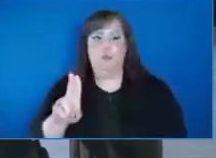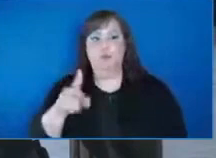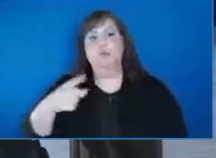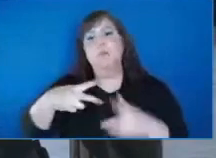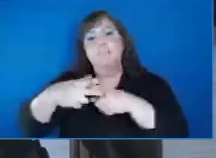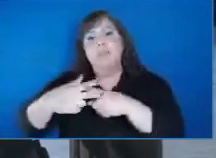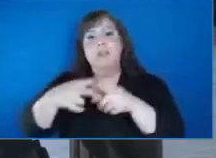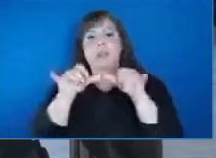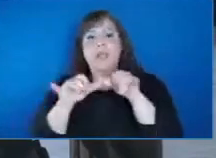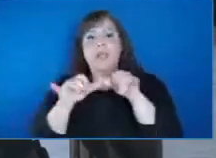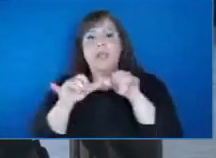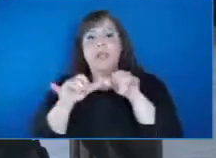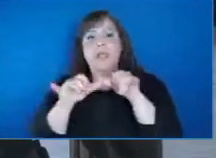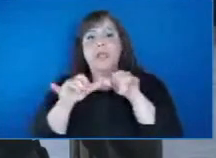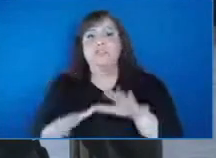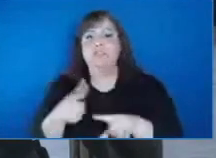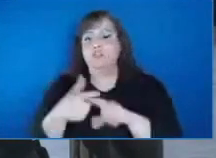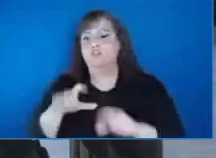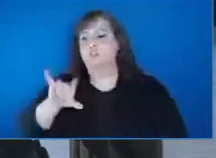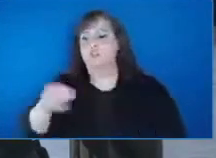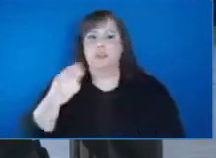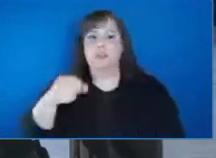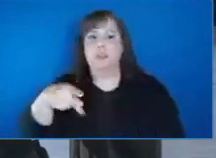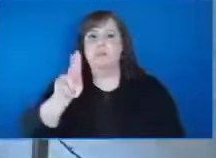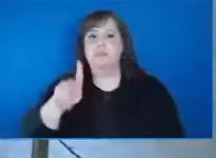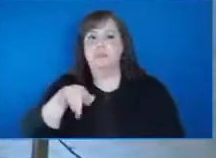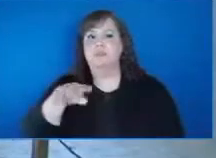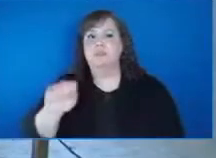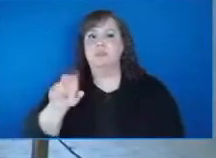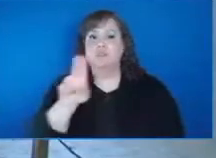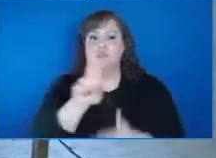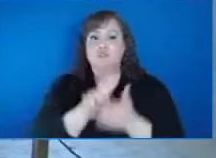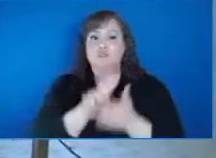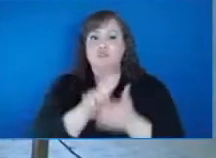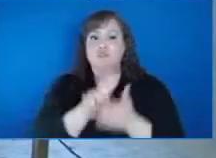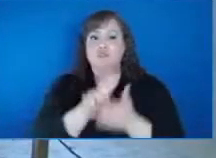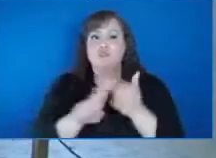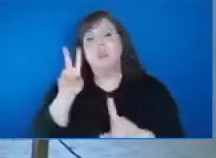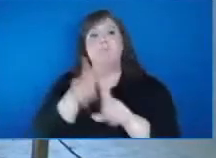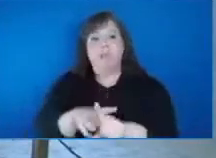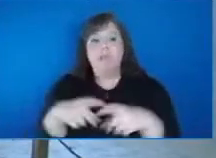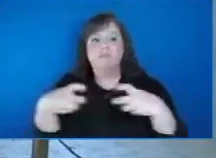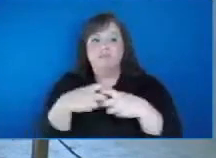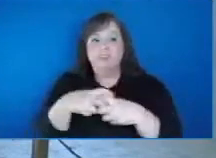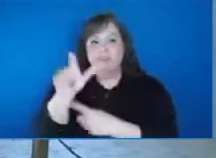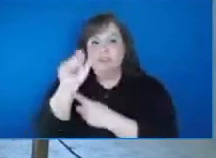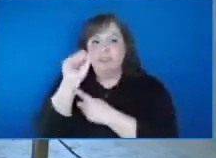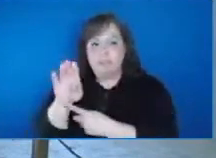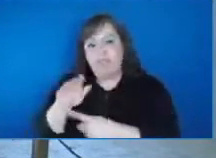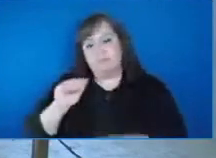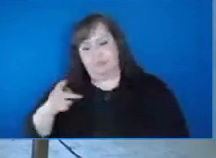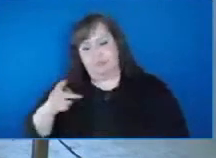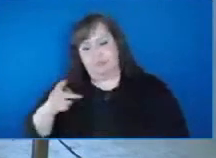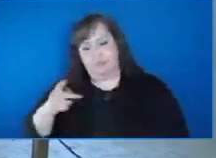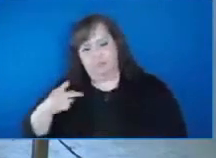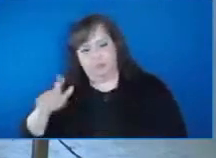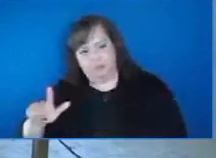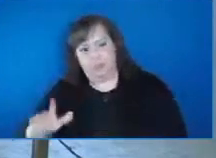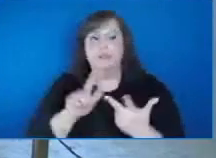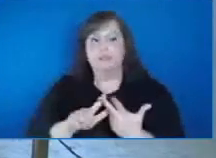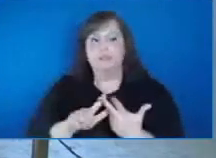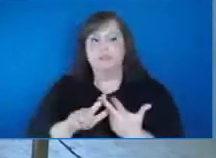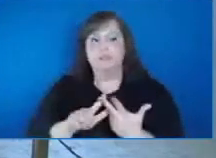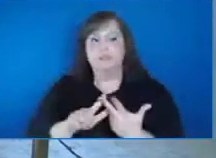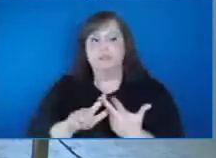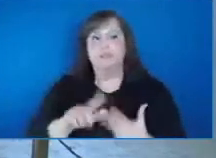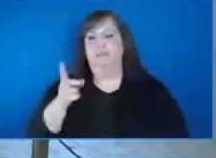Nancy Chabot, the DART Coordination Lead. All right, well, thanks so much for being here. How are you feeling on launch day?